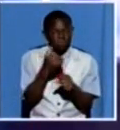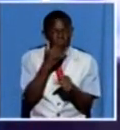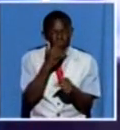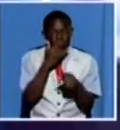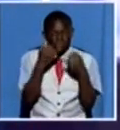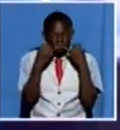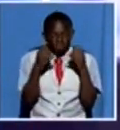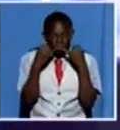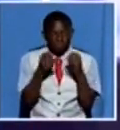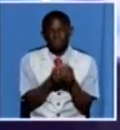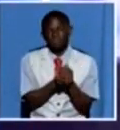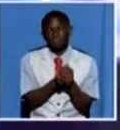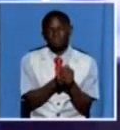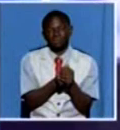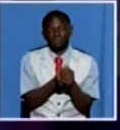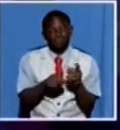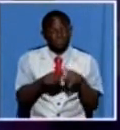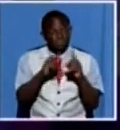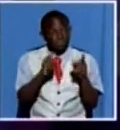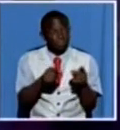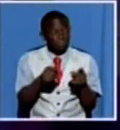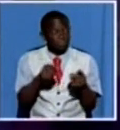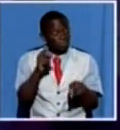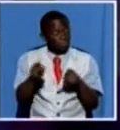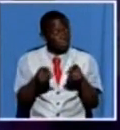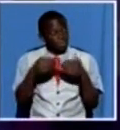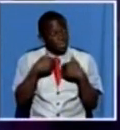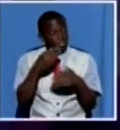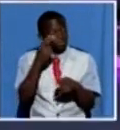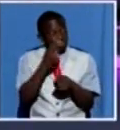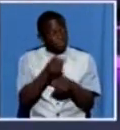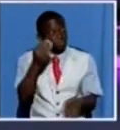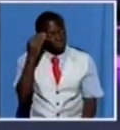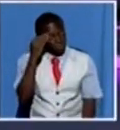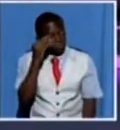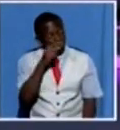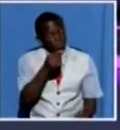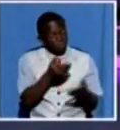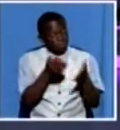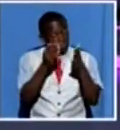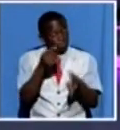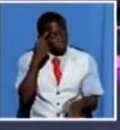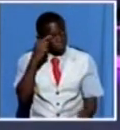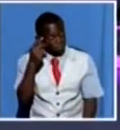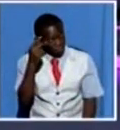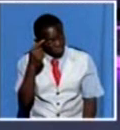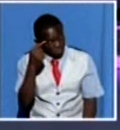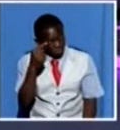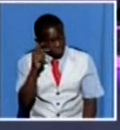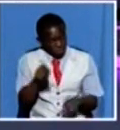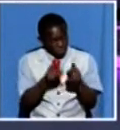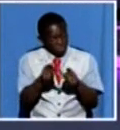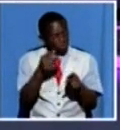has a right to know what you're doing. You are working. You are the public has a right to know. People. Yes, the public. Should you wait for some fake